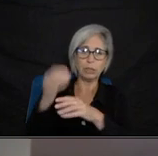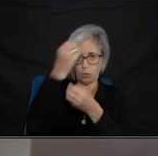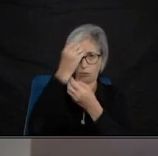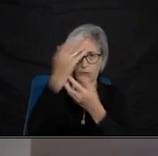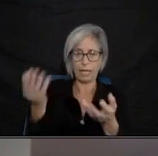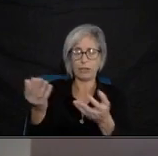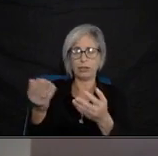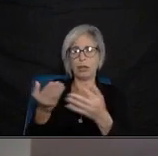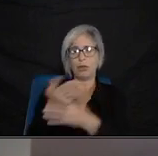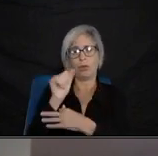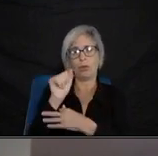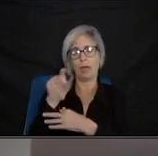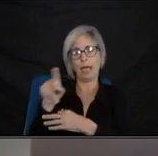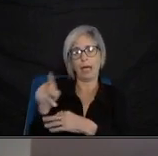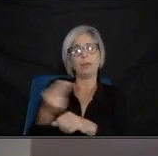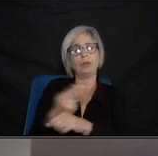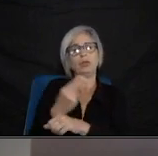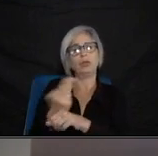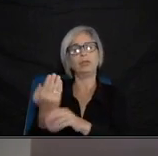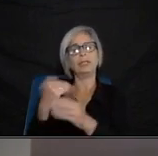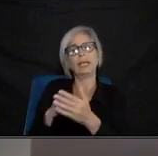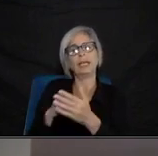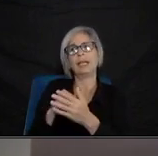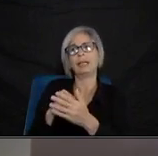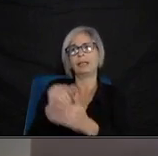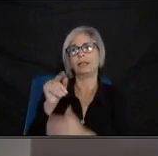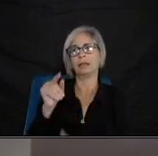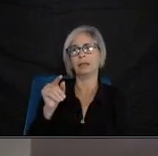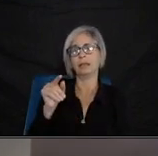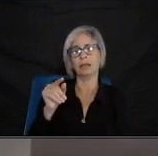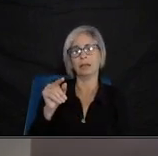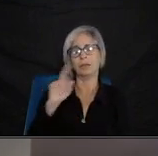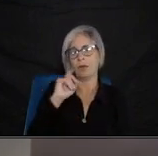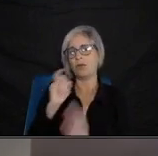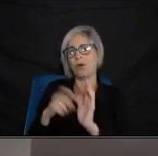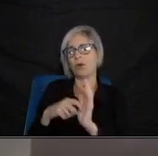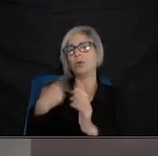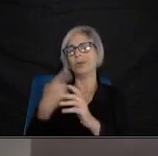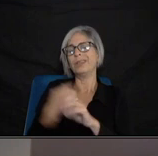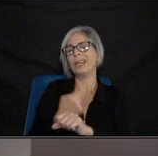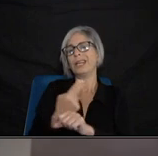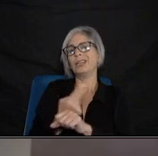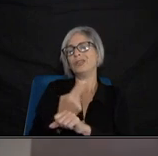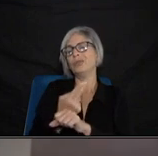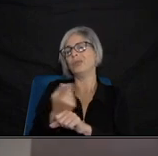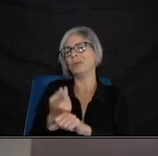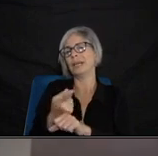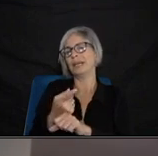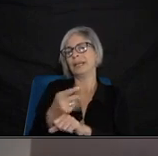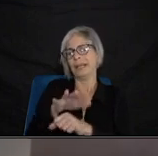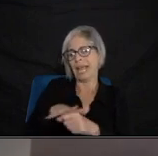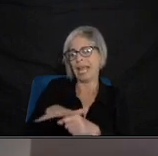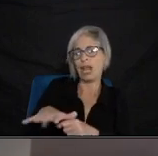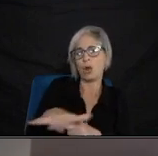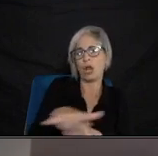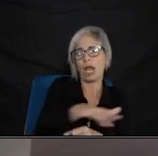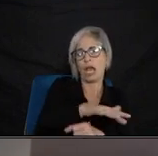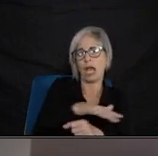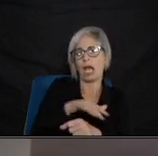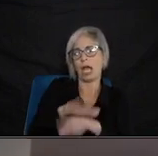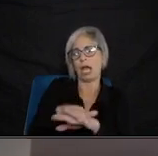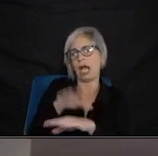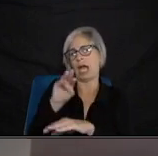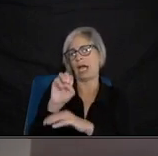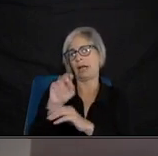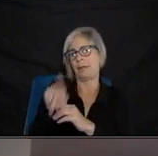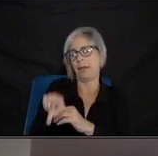these uses, again, will be like boil water notice. We can do it by a geographical area on a map. So